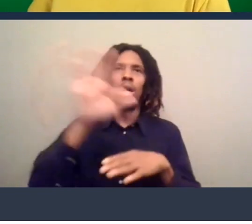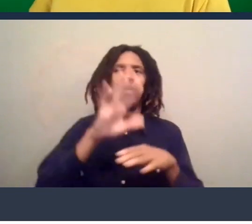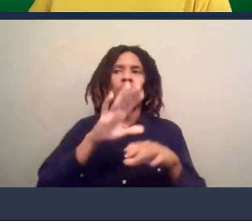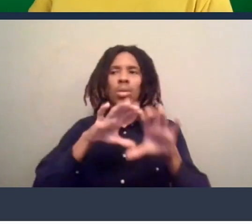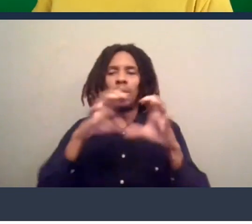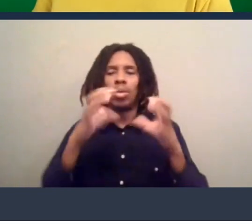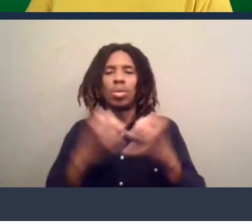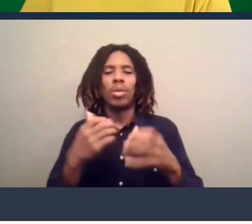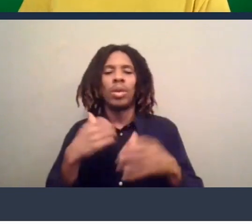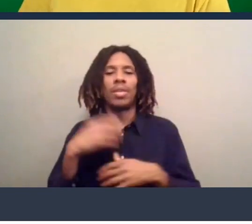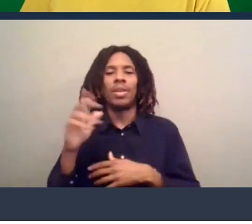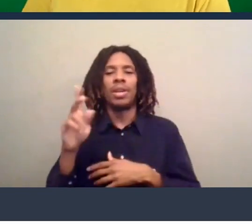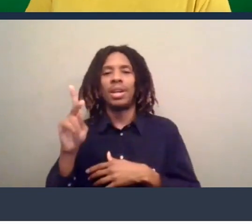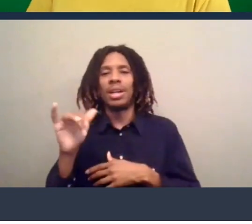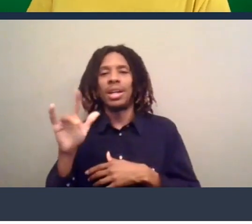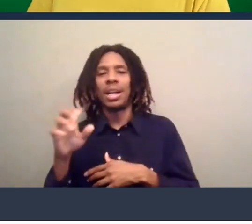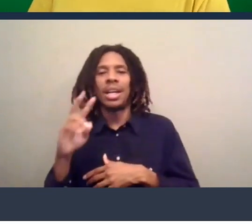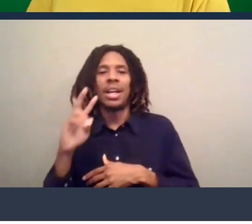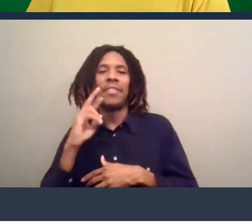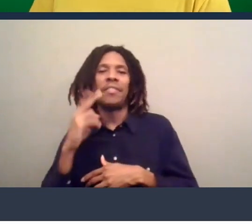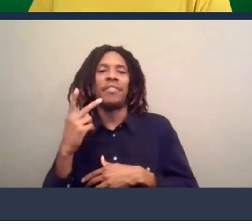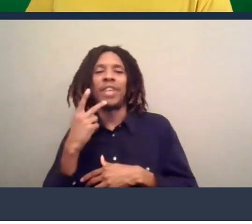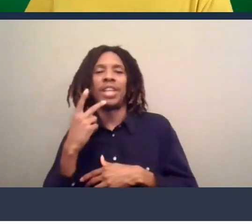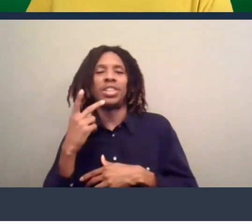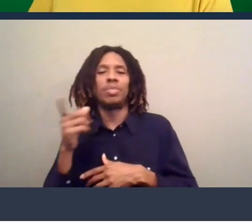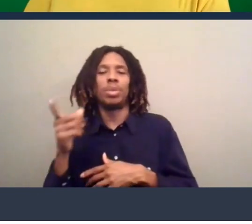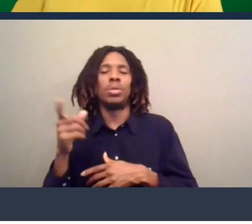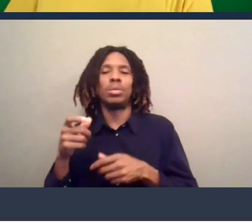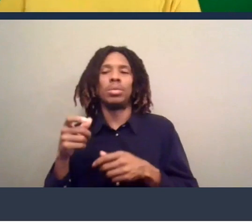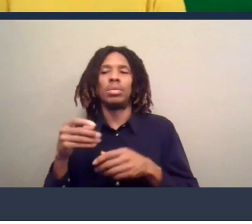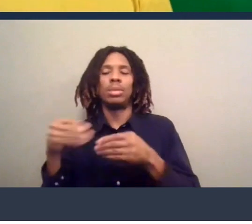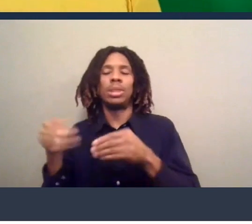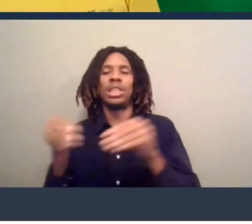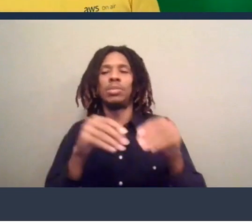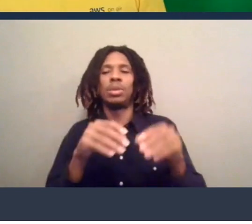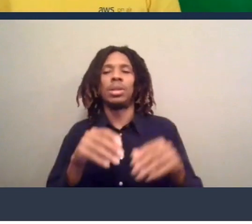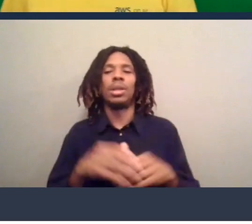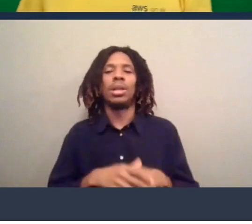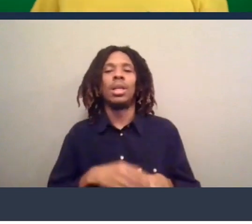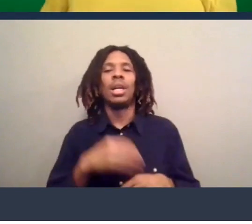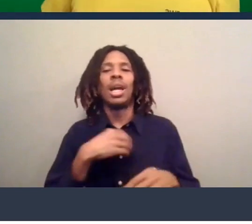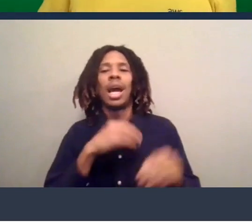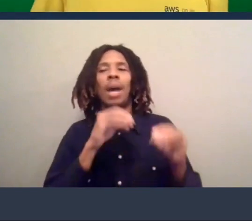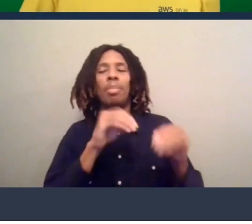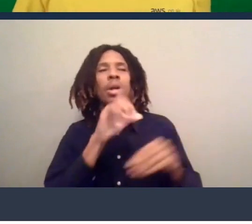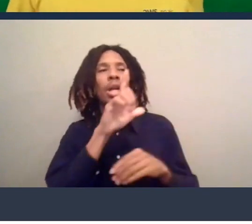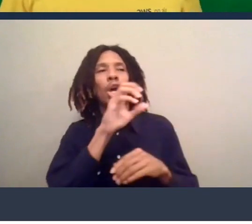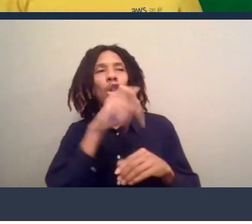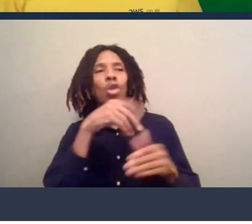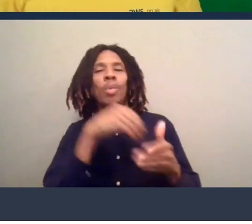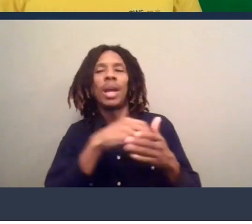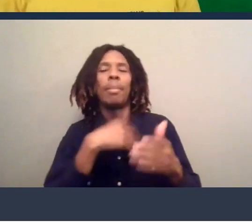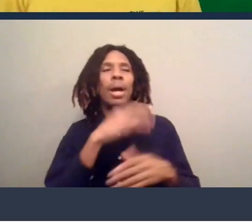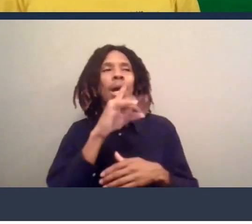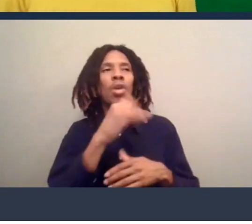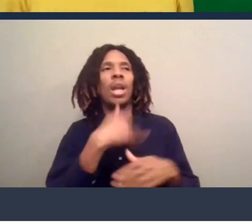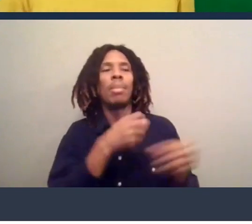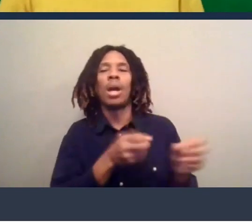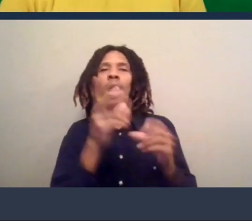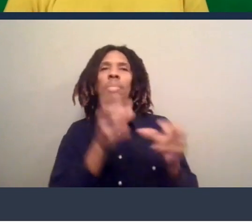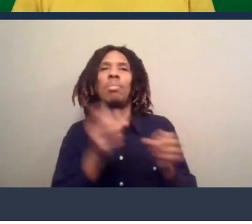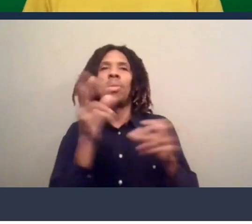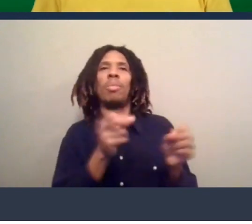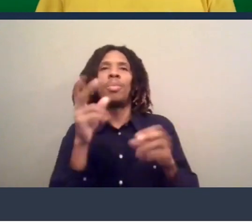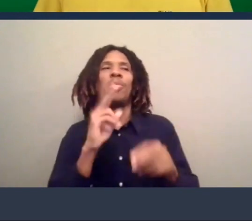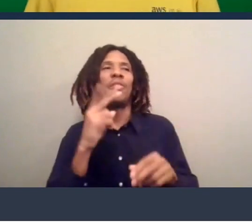have Kyle's vegetable dispensary, whatever. And I put a loop in my code and now I'm uploading vegetables all the time. Exactly. And